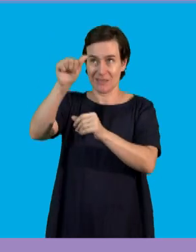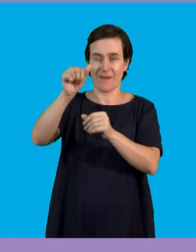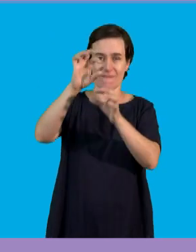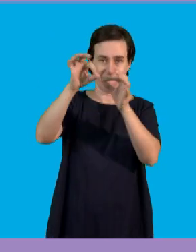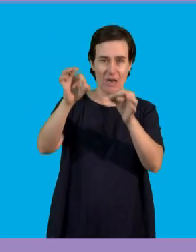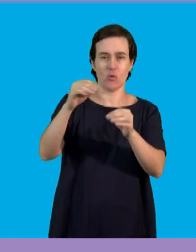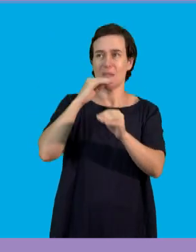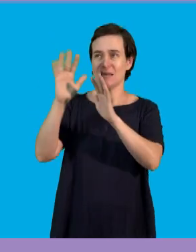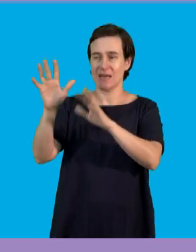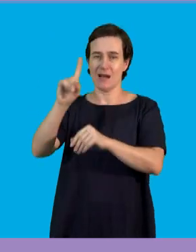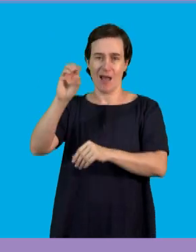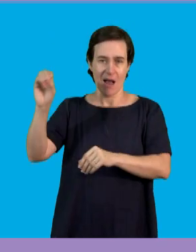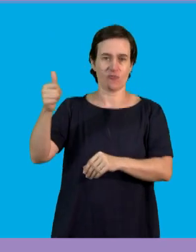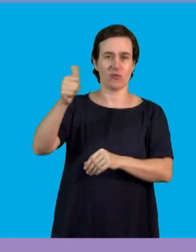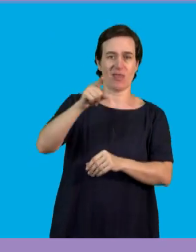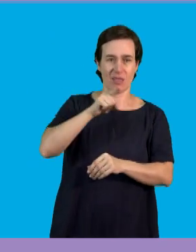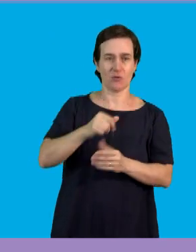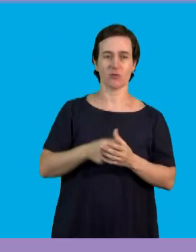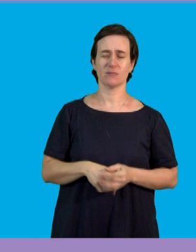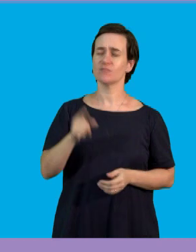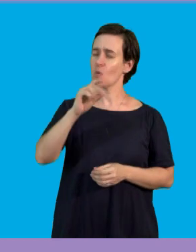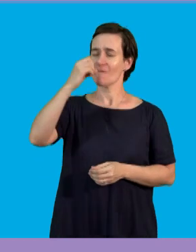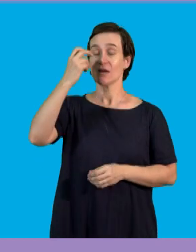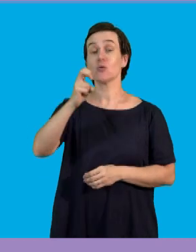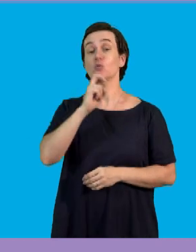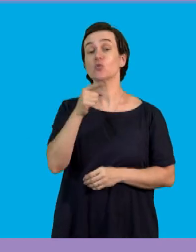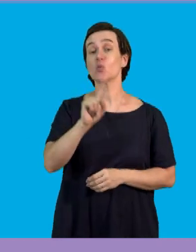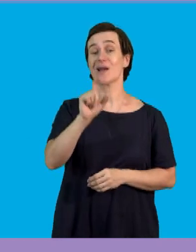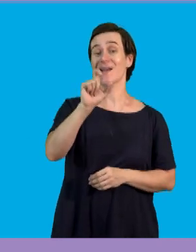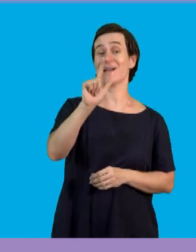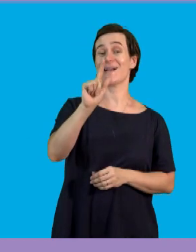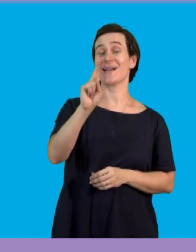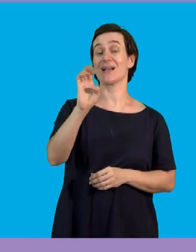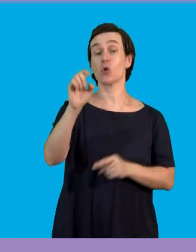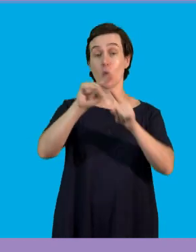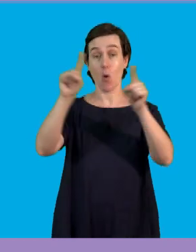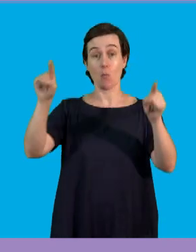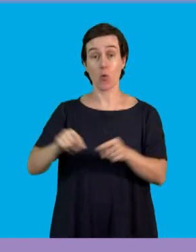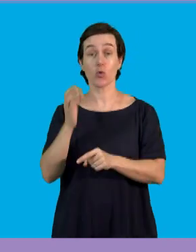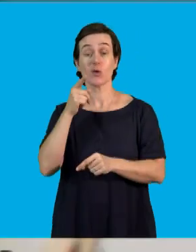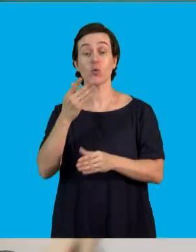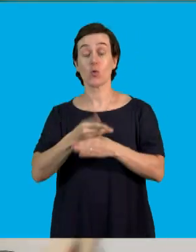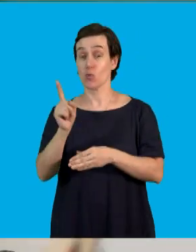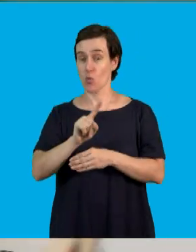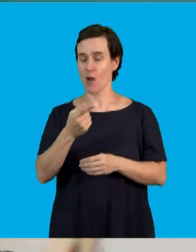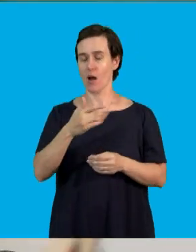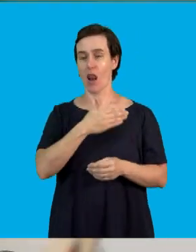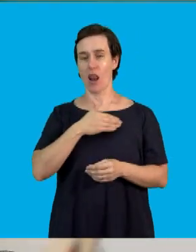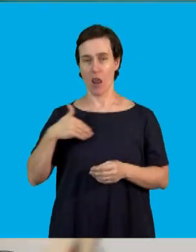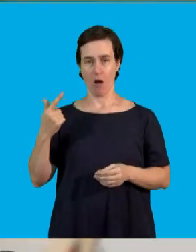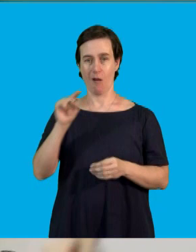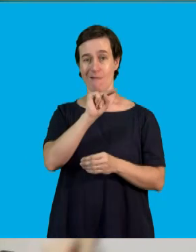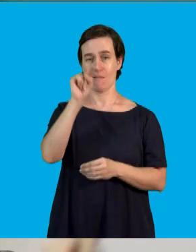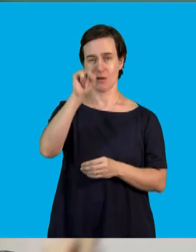right? And then do not forget to use the clue board when working with long division. We have seen how